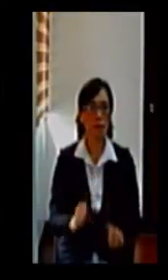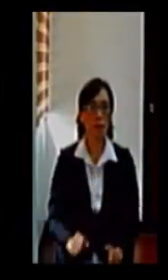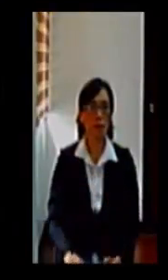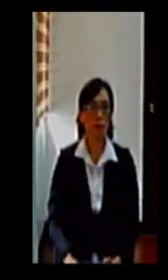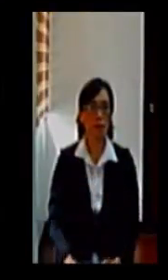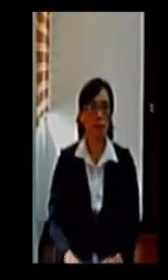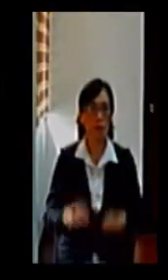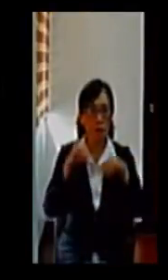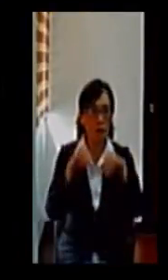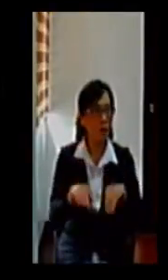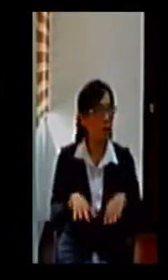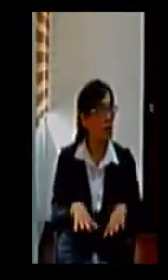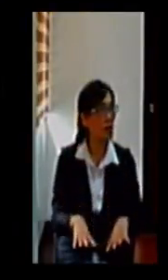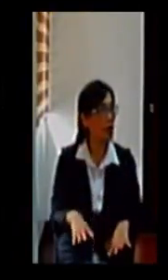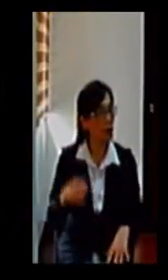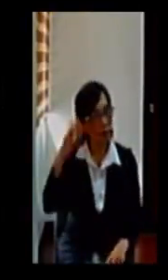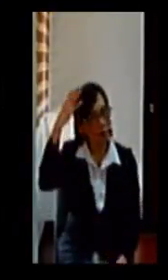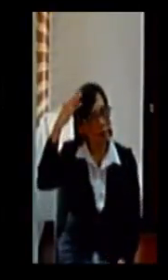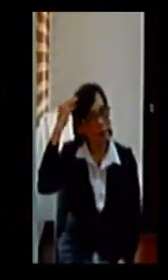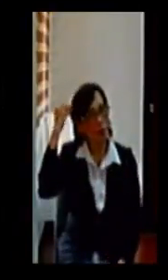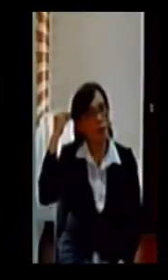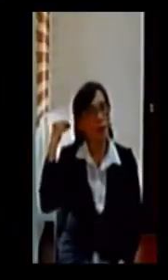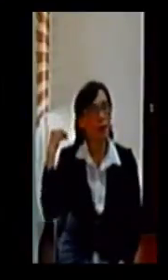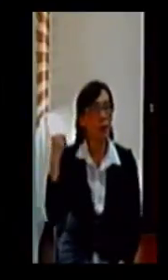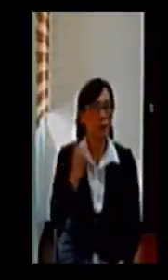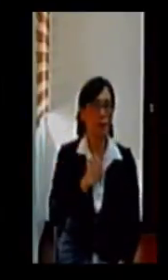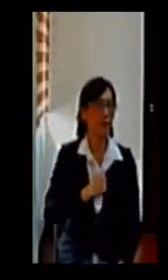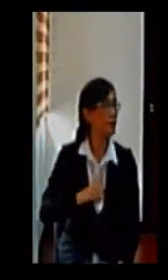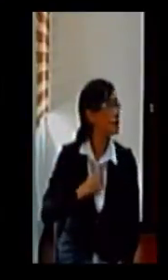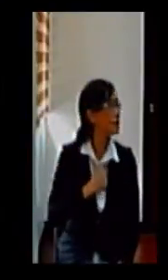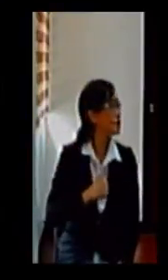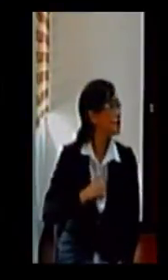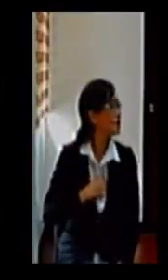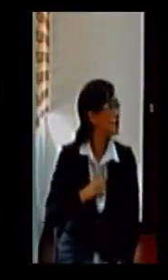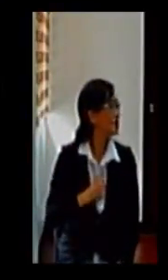it's losing hair. And sorry.